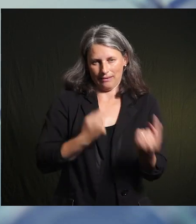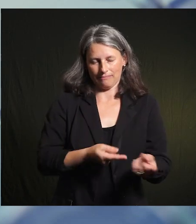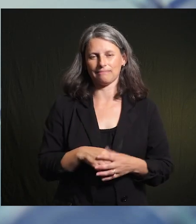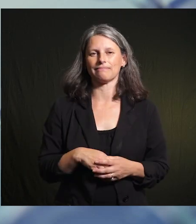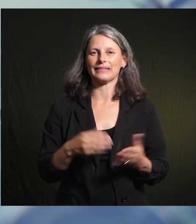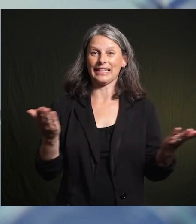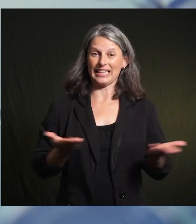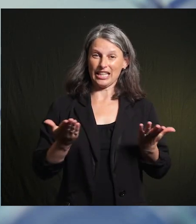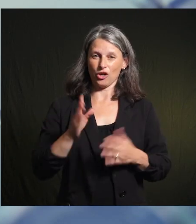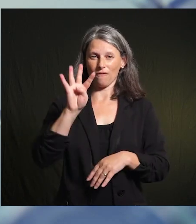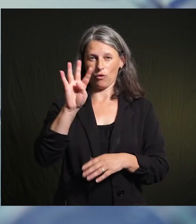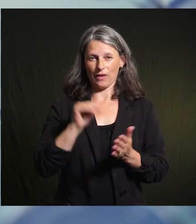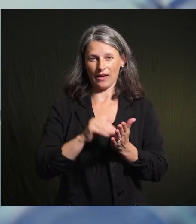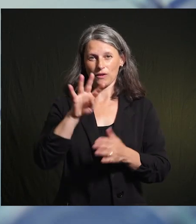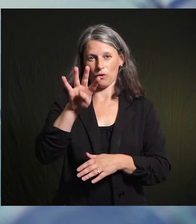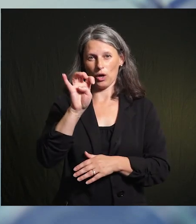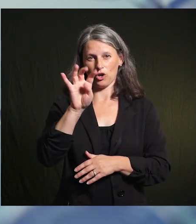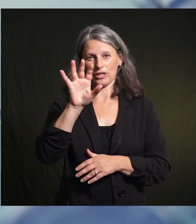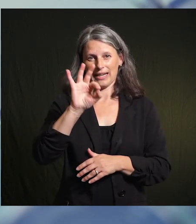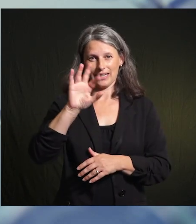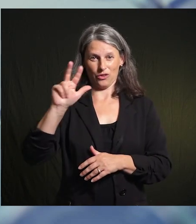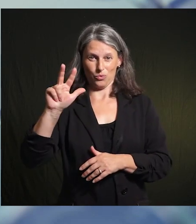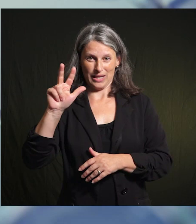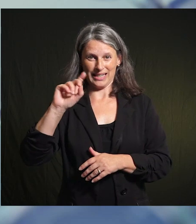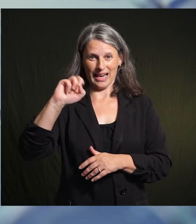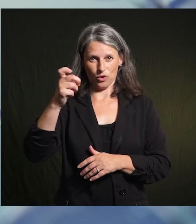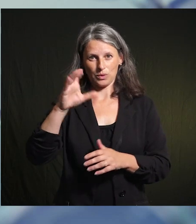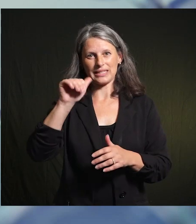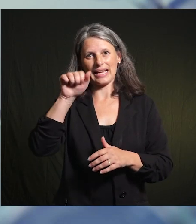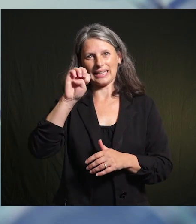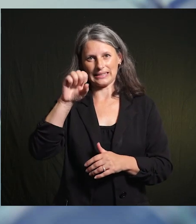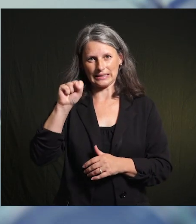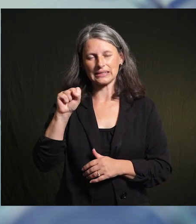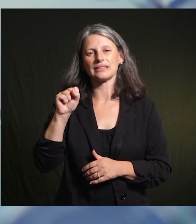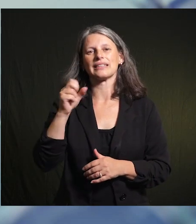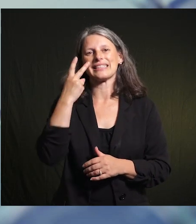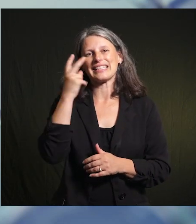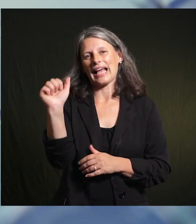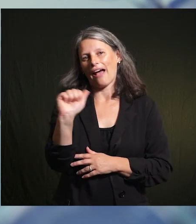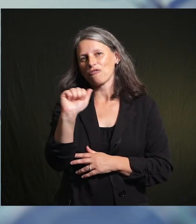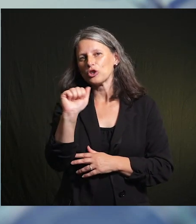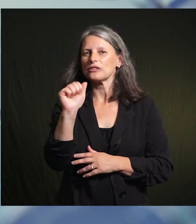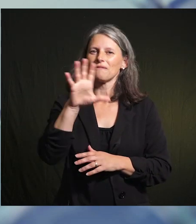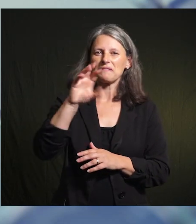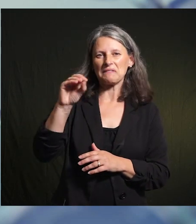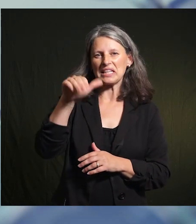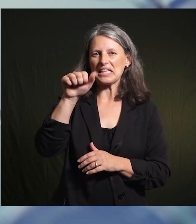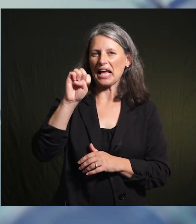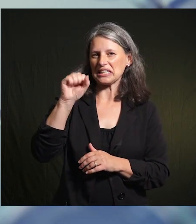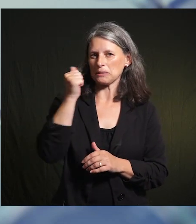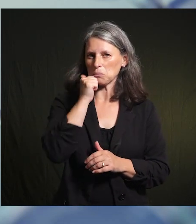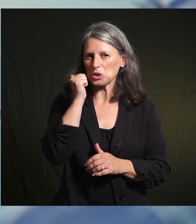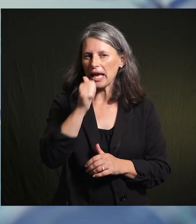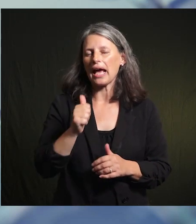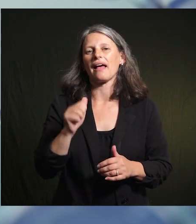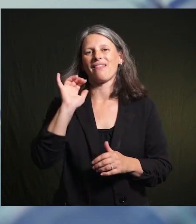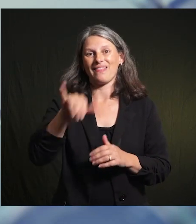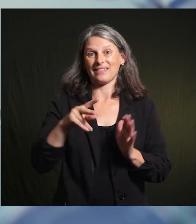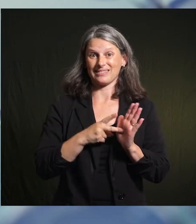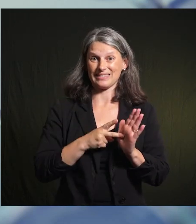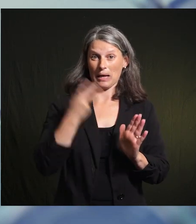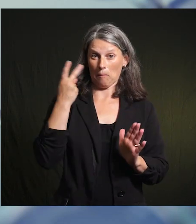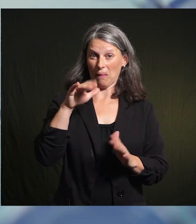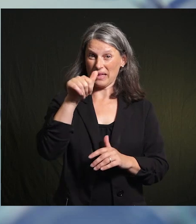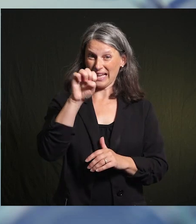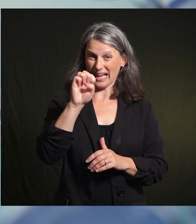currently at 4,493 diagnosed cases. We're seeing an average of about 50 cases per day, and that's about twice as